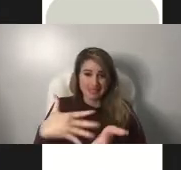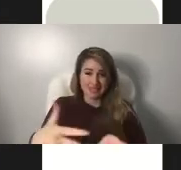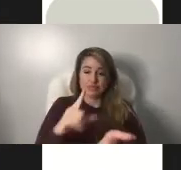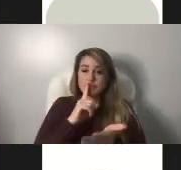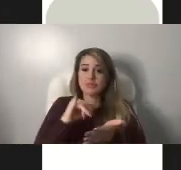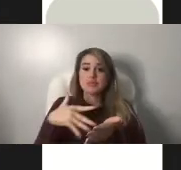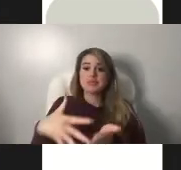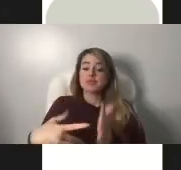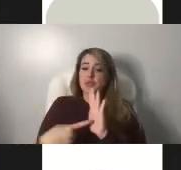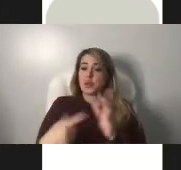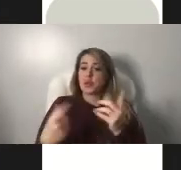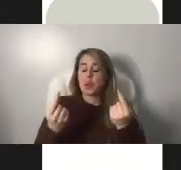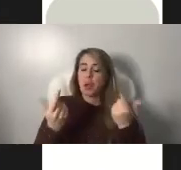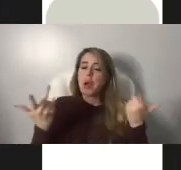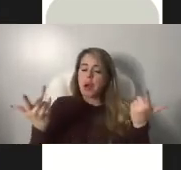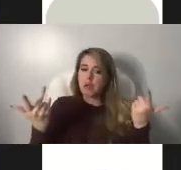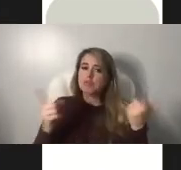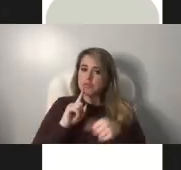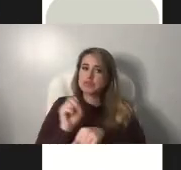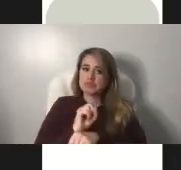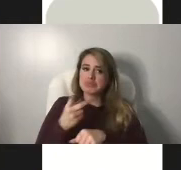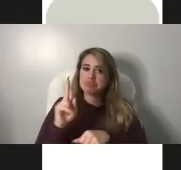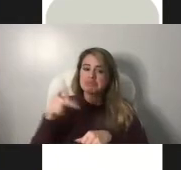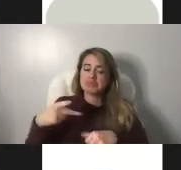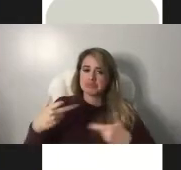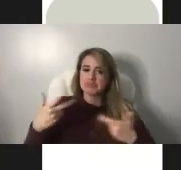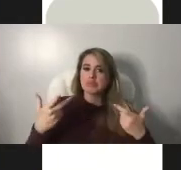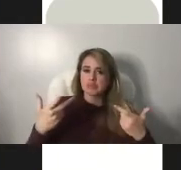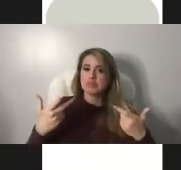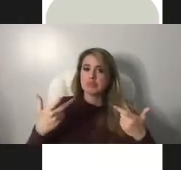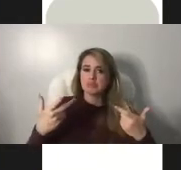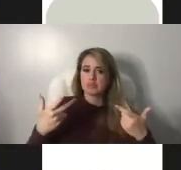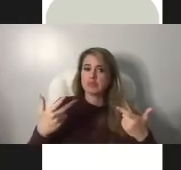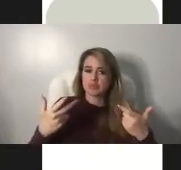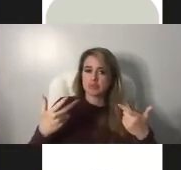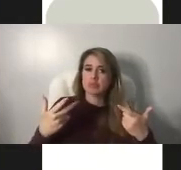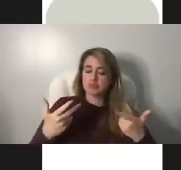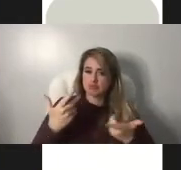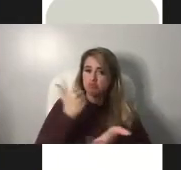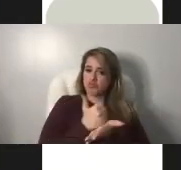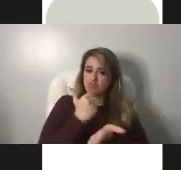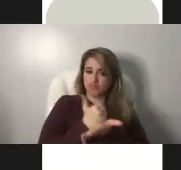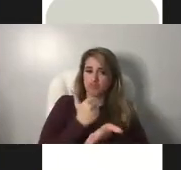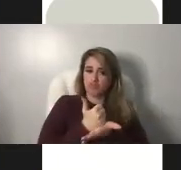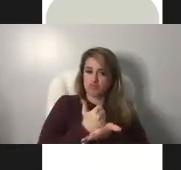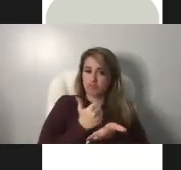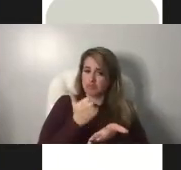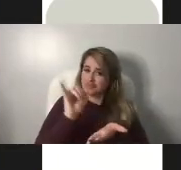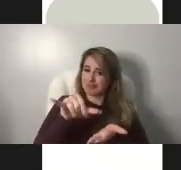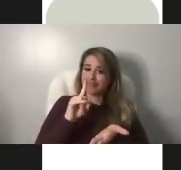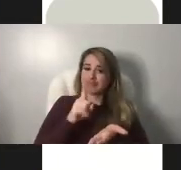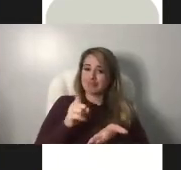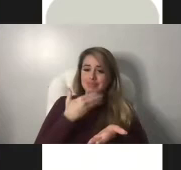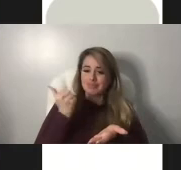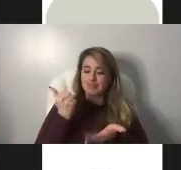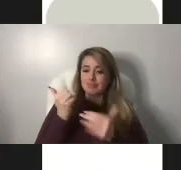do show fairly convincingly that PRP is superior to cortisone in treating lateral epicondylitis. So it is more effective